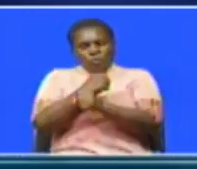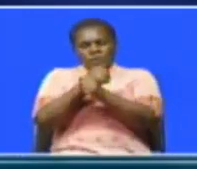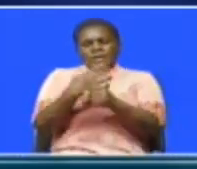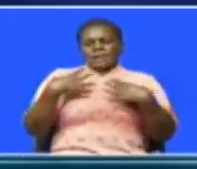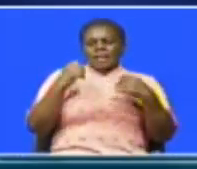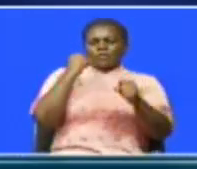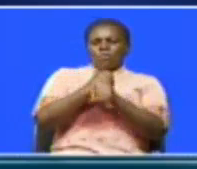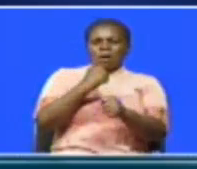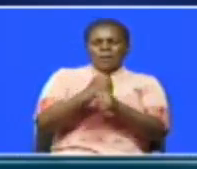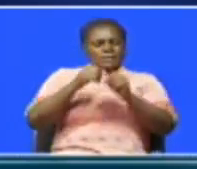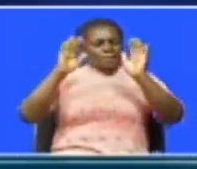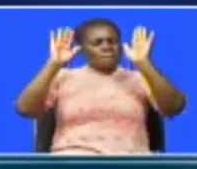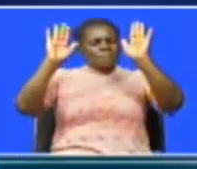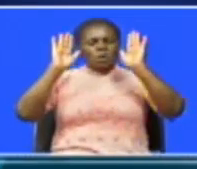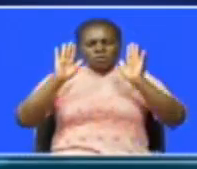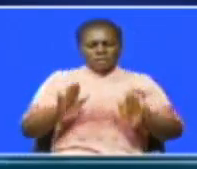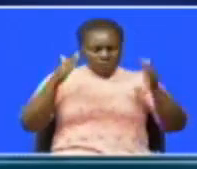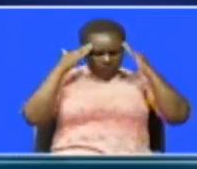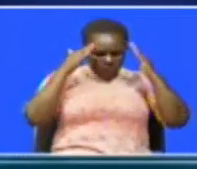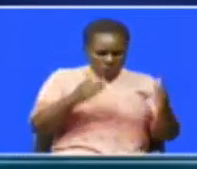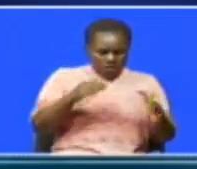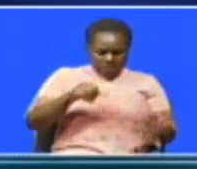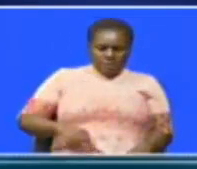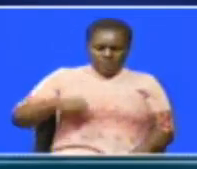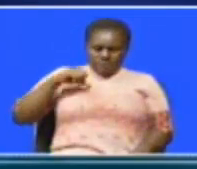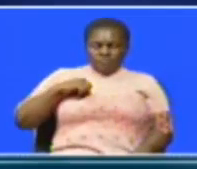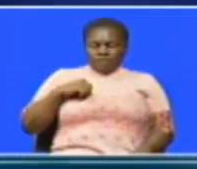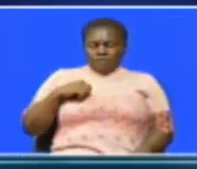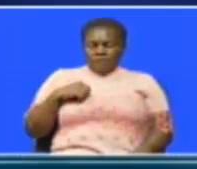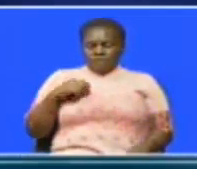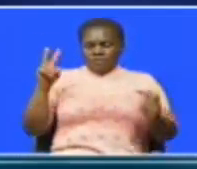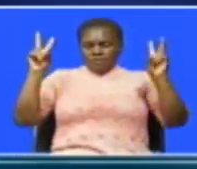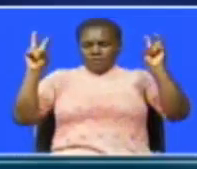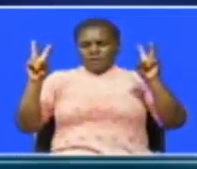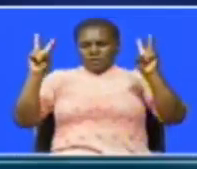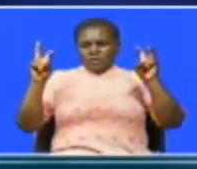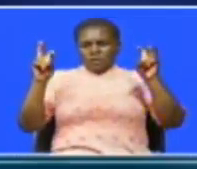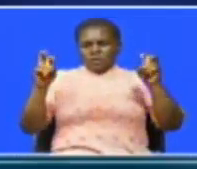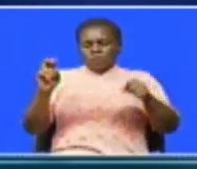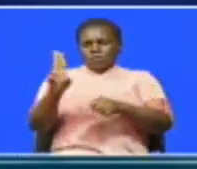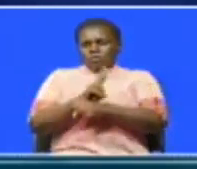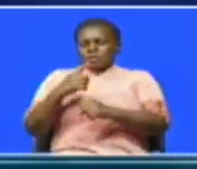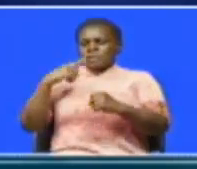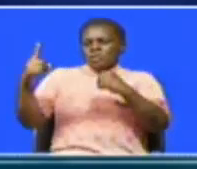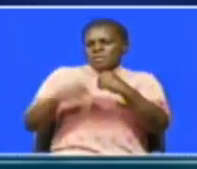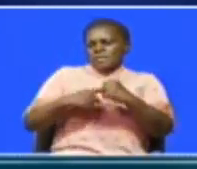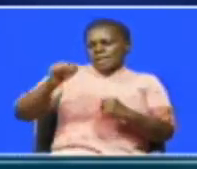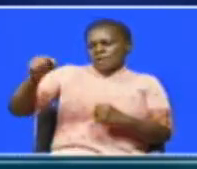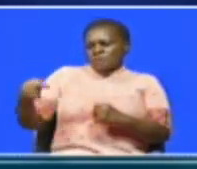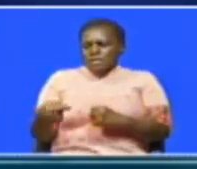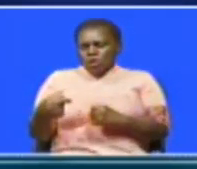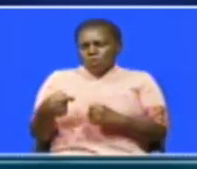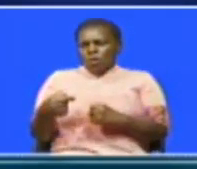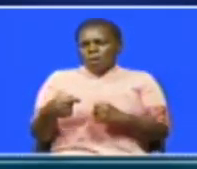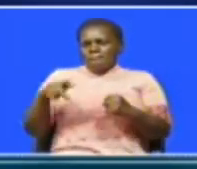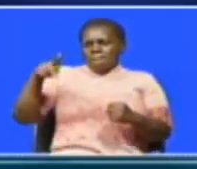workers, is probably the biggest priority so we can survive this issue. So we'll be spending about 600 million shillings